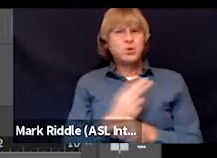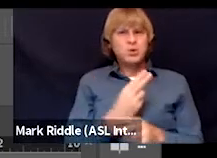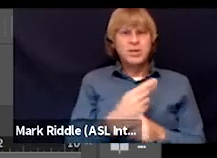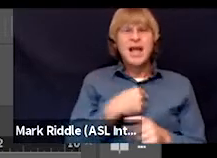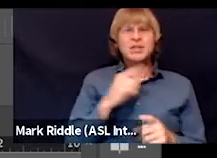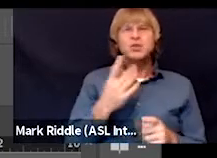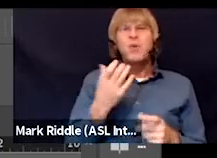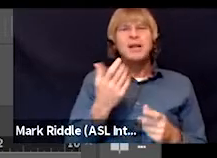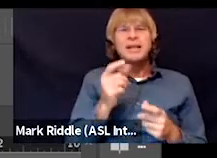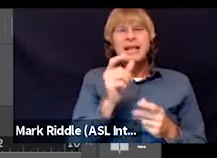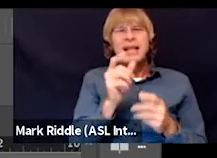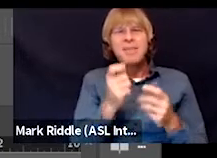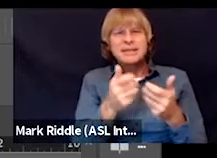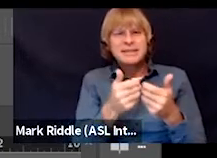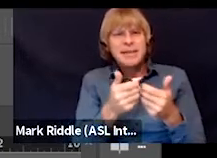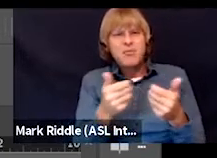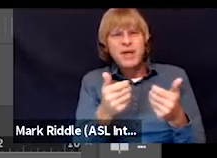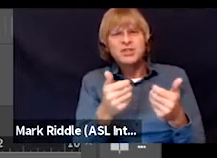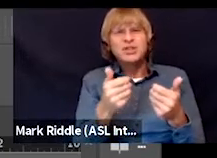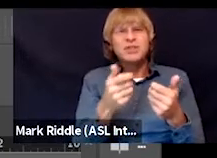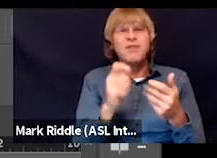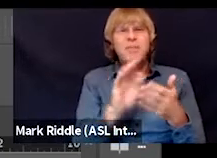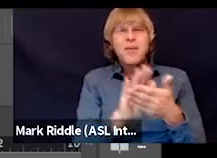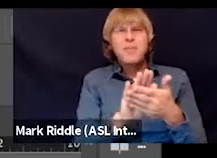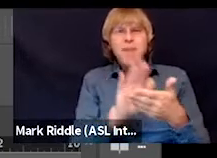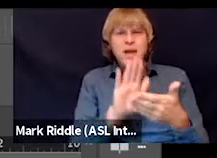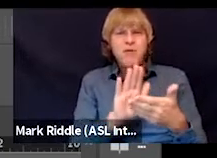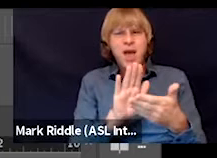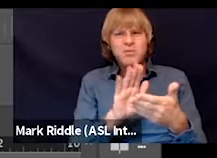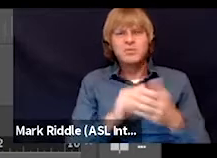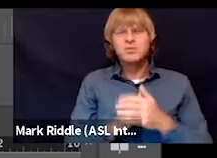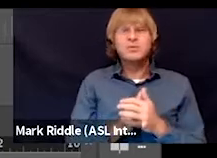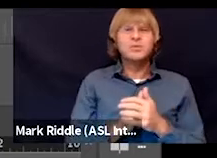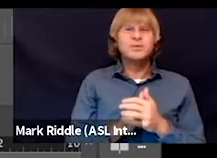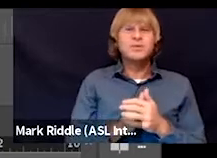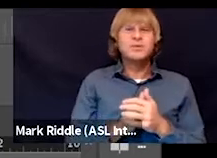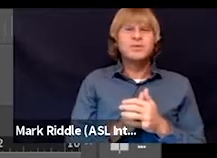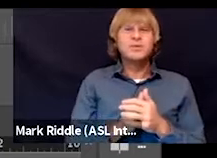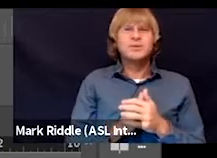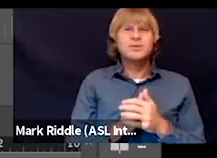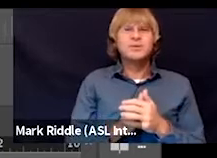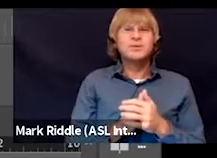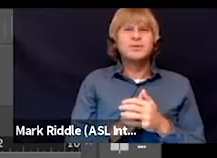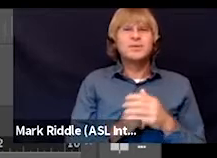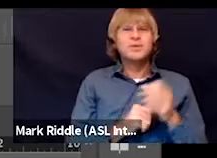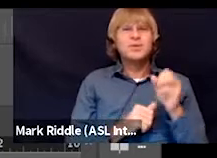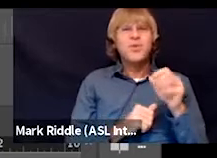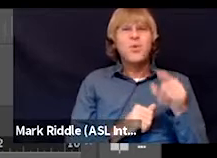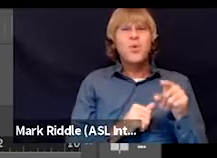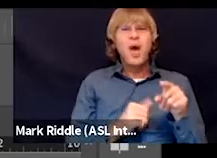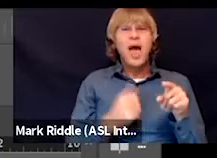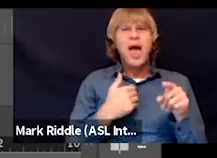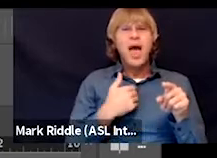want a little bit of separation off the background. So again, I